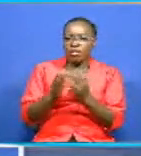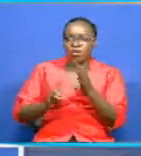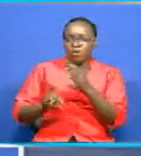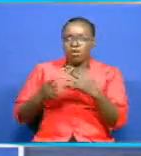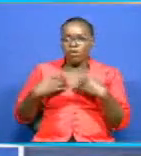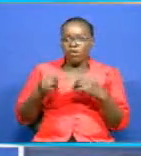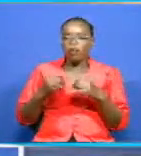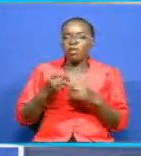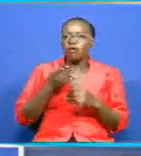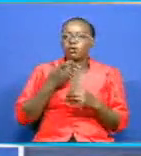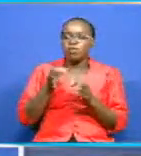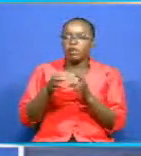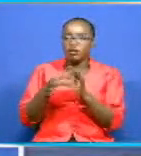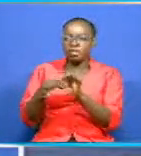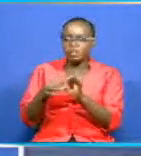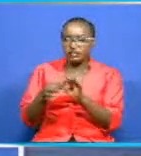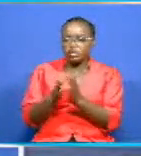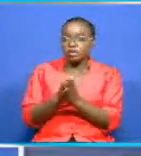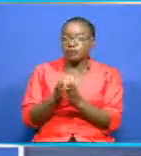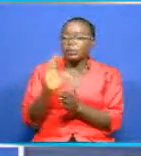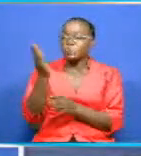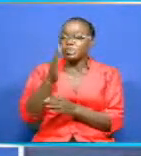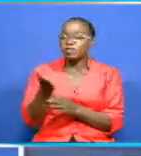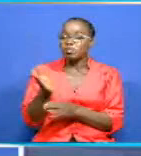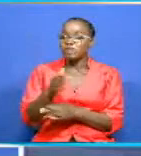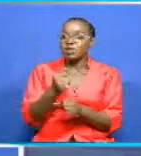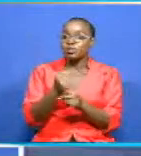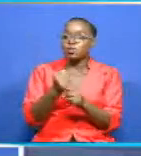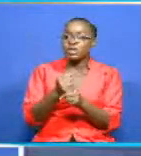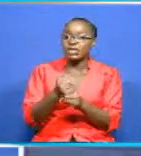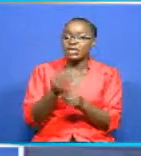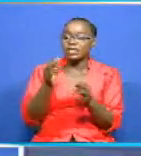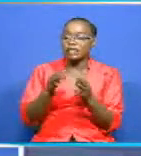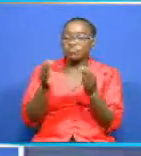The clinical officers are threatening not to resume work in the absence of